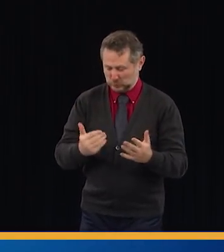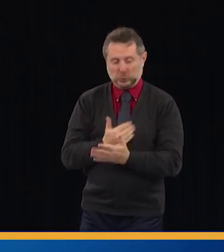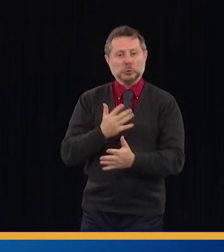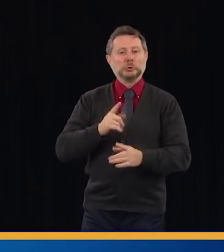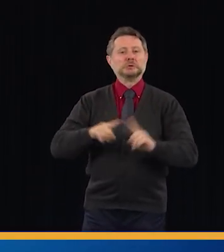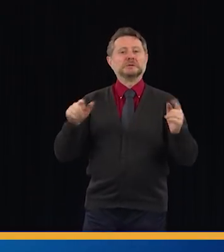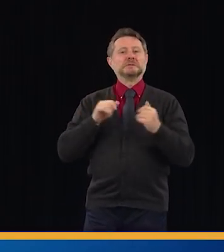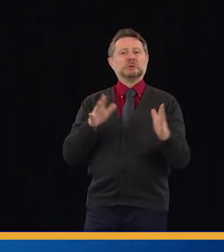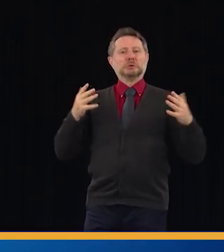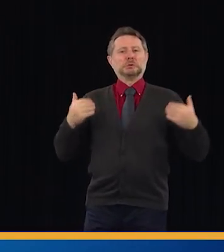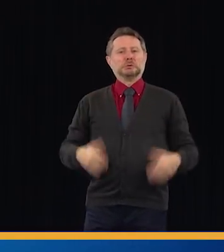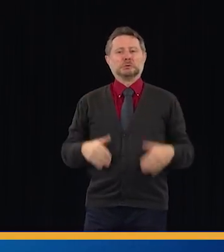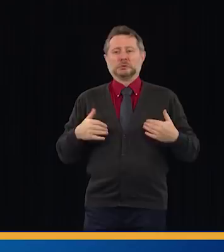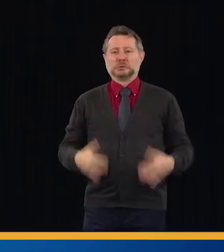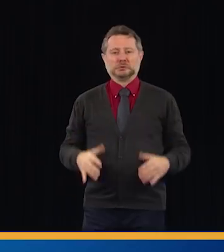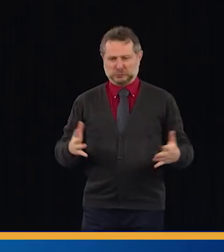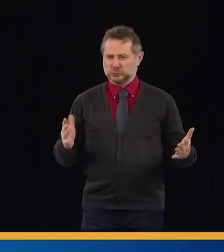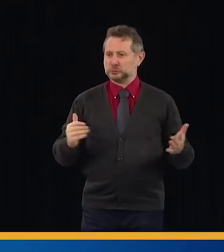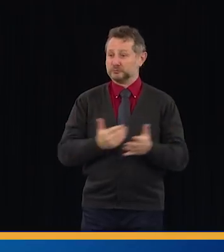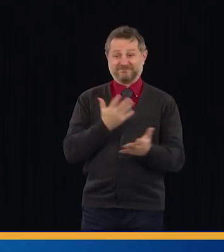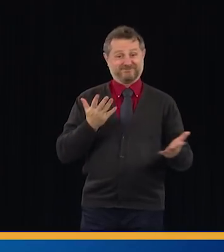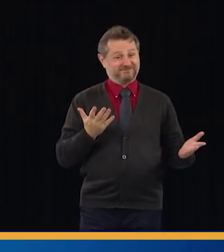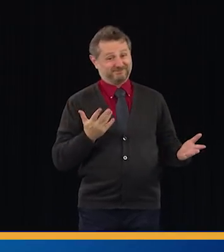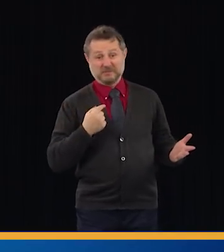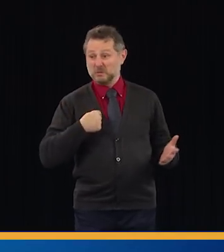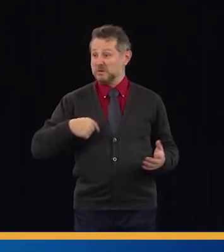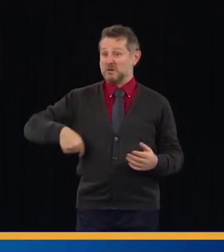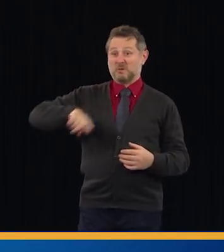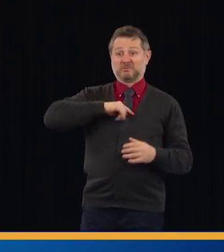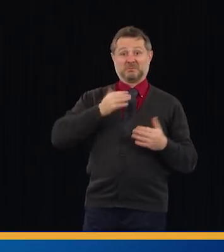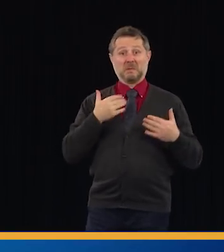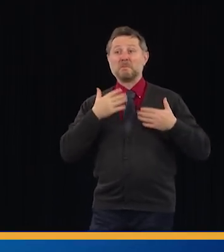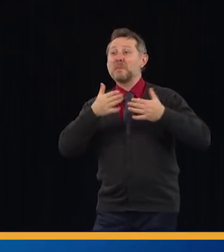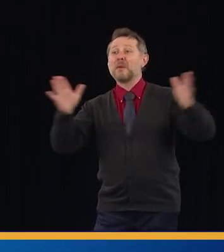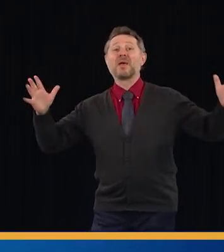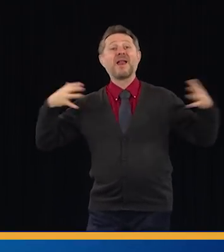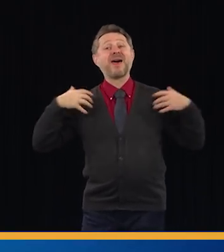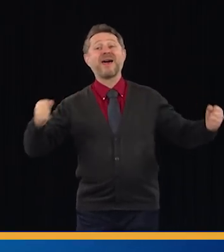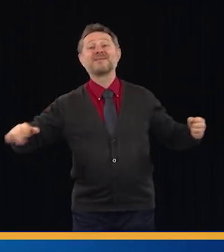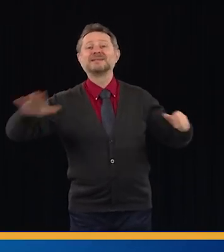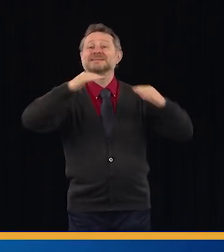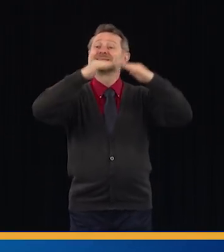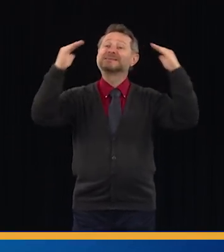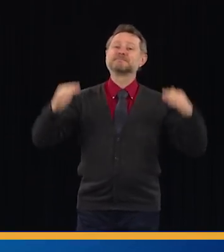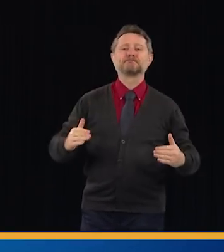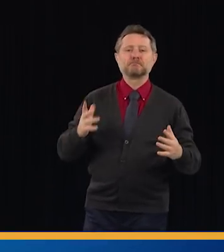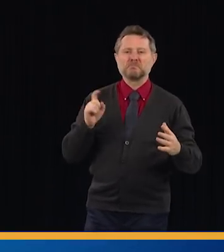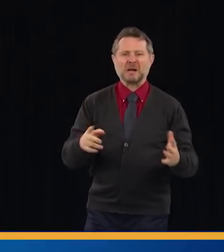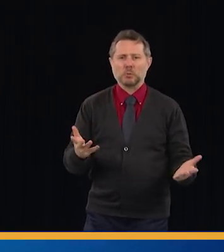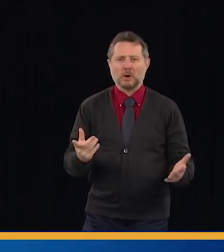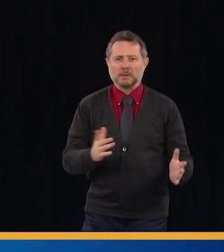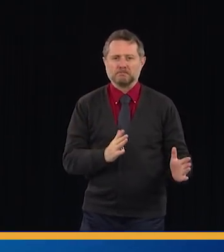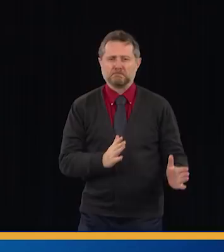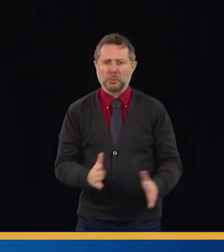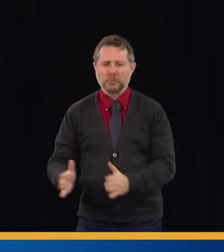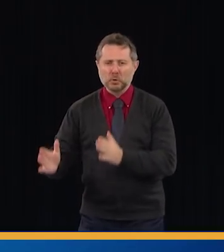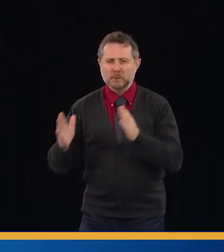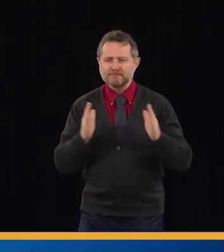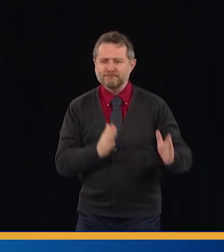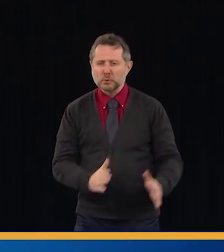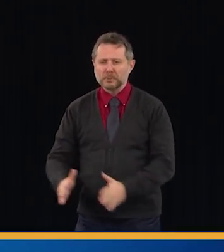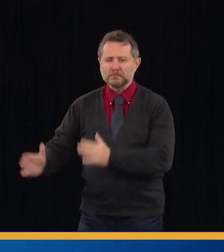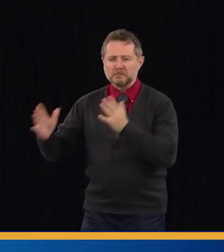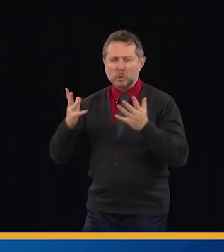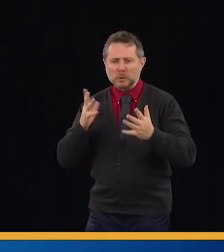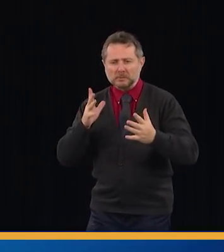our public health system has to be prepared, and the scale to which we need a public health